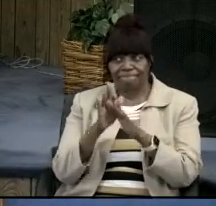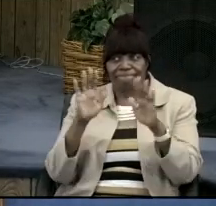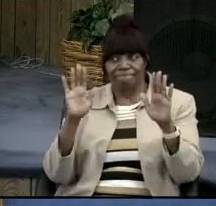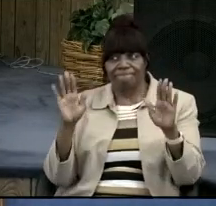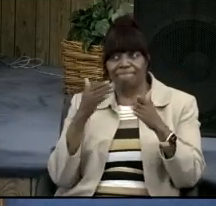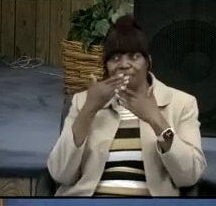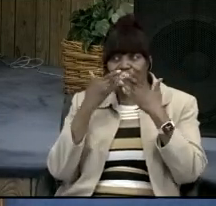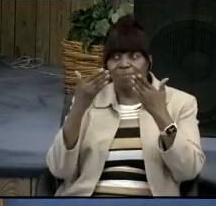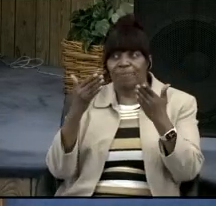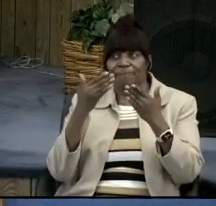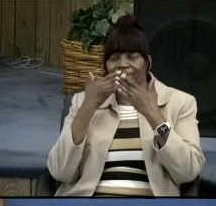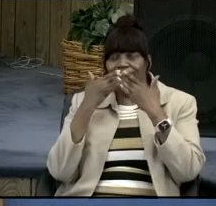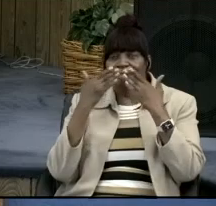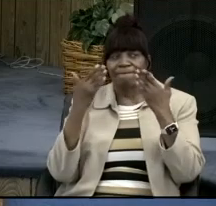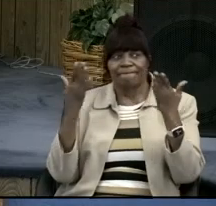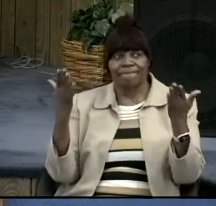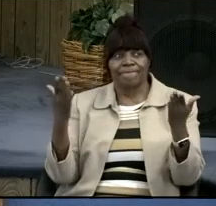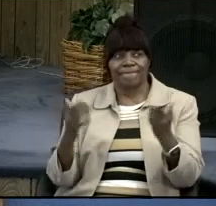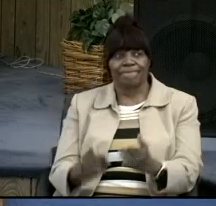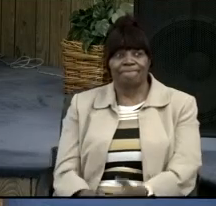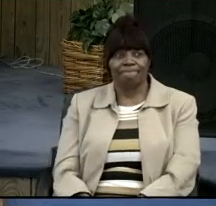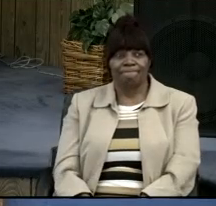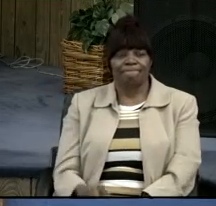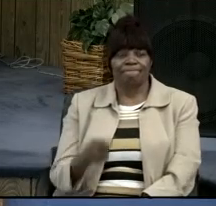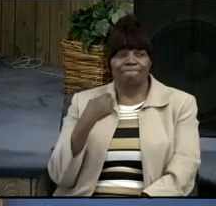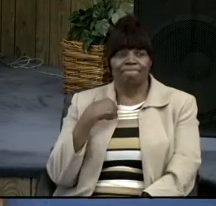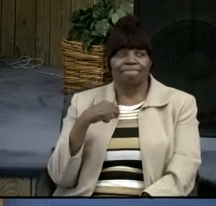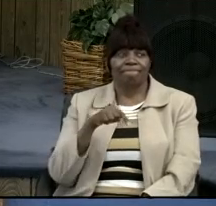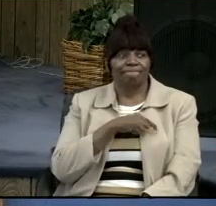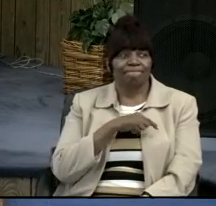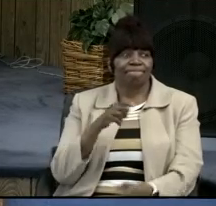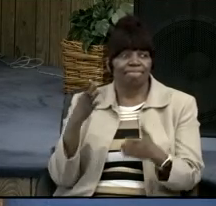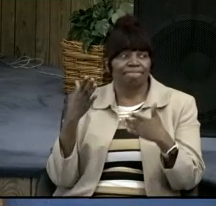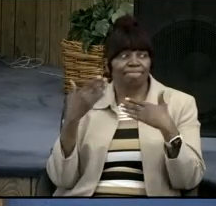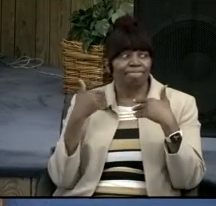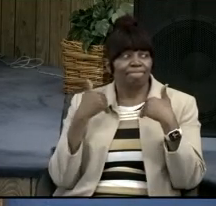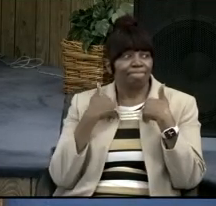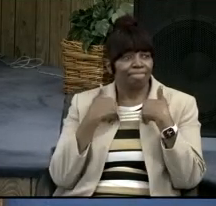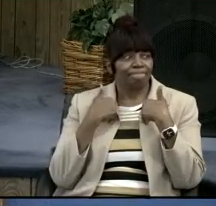Thank you so much. We were right on time. We did have a,